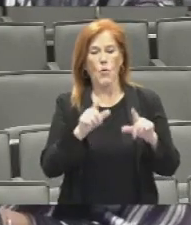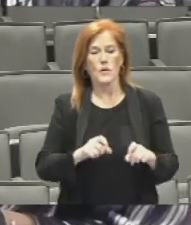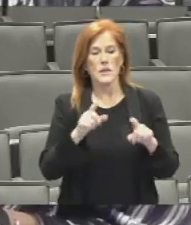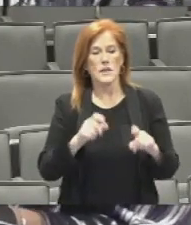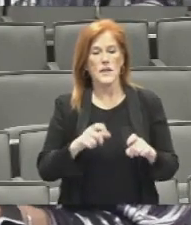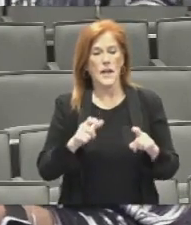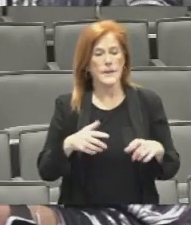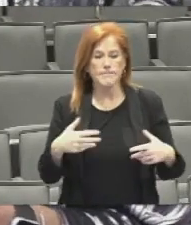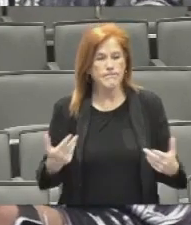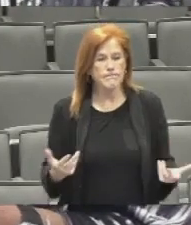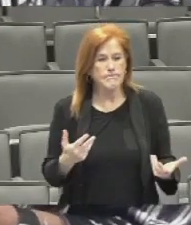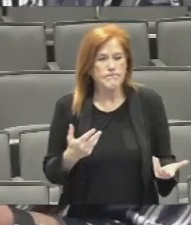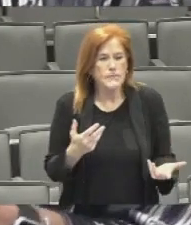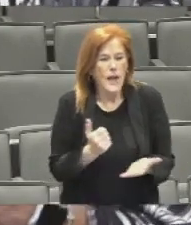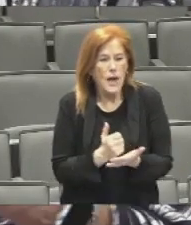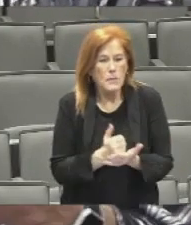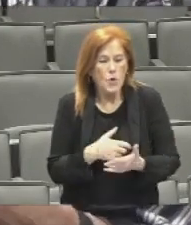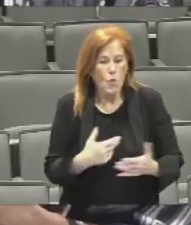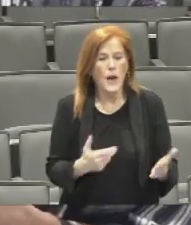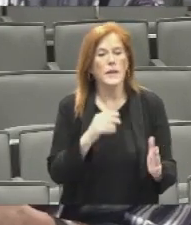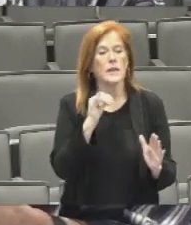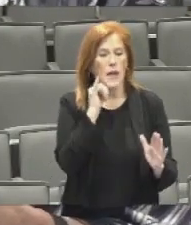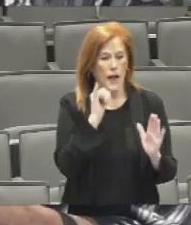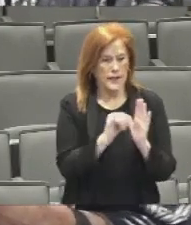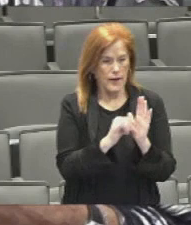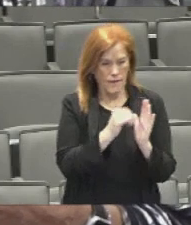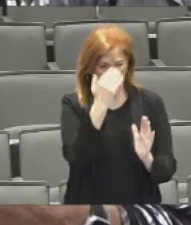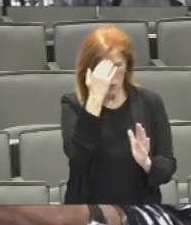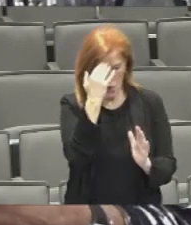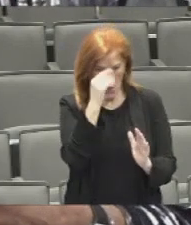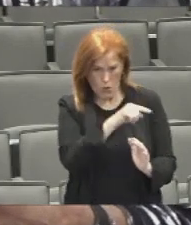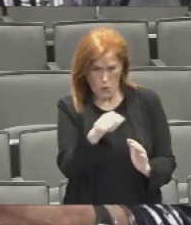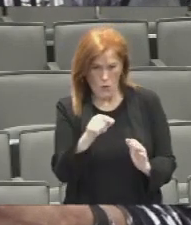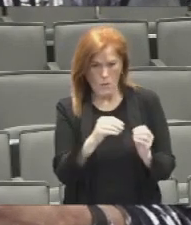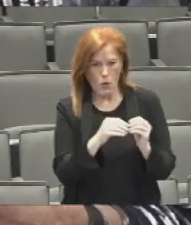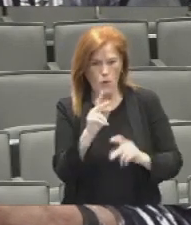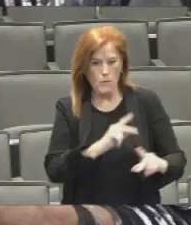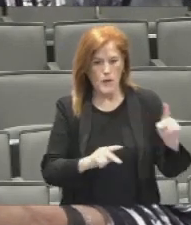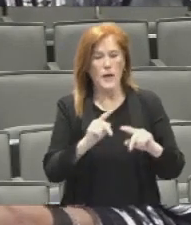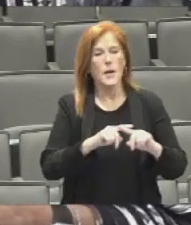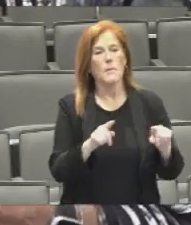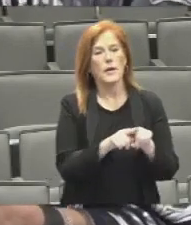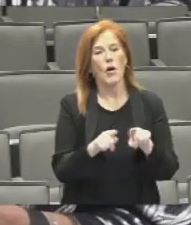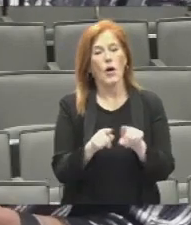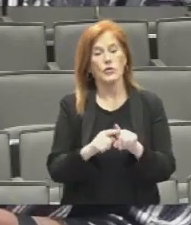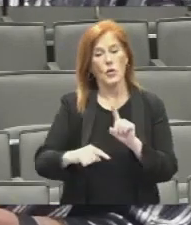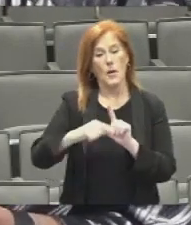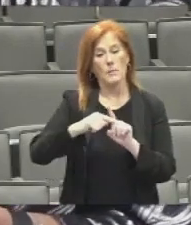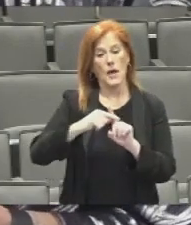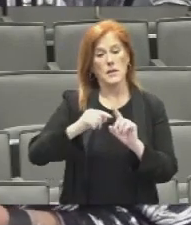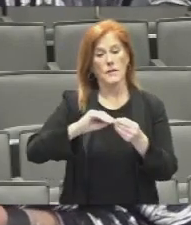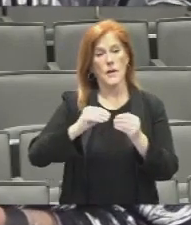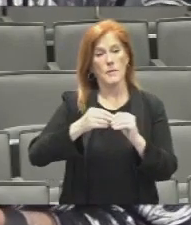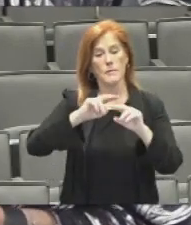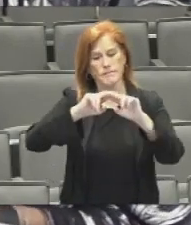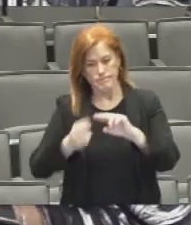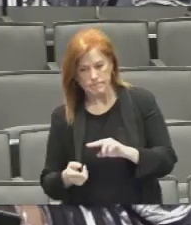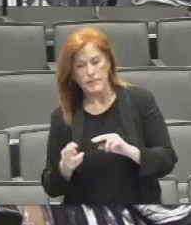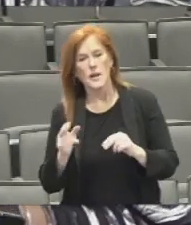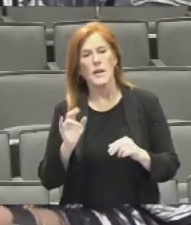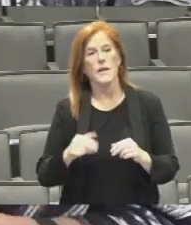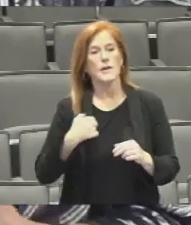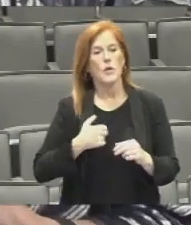It identifies more individuals, but also potentially can bring the positivity rate down. That's what we have seen last week. So